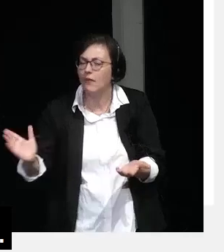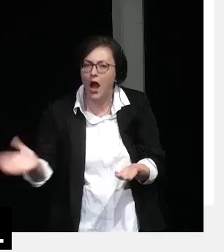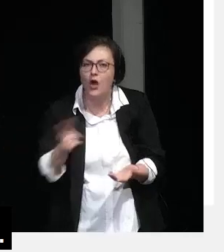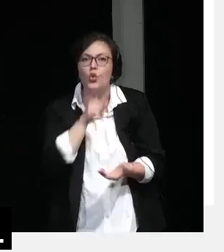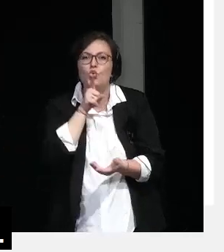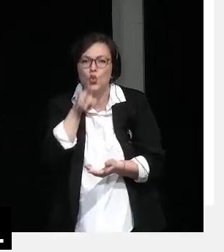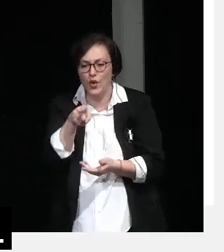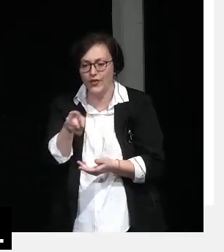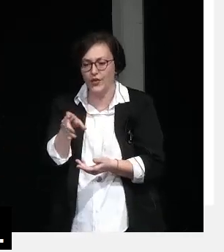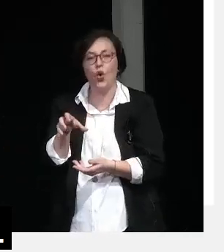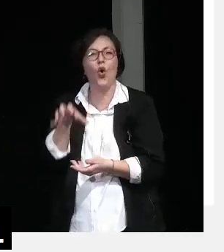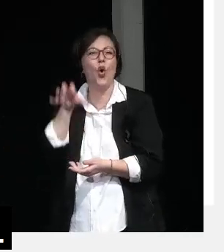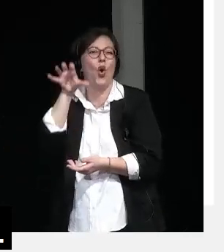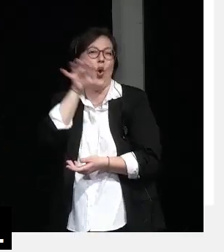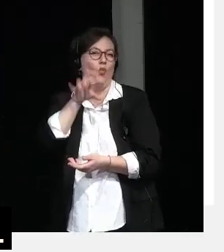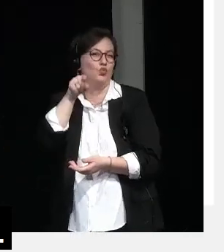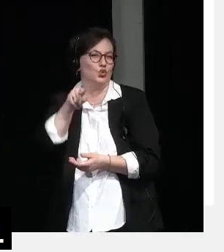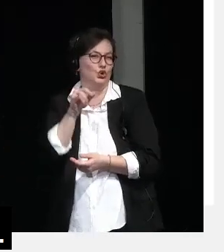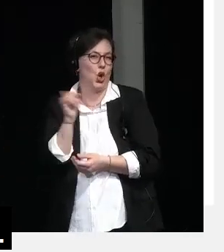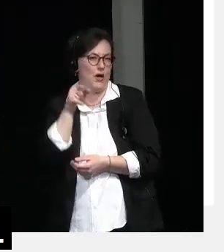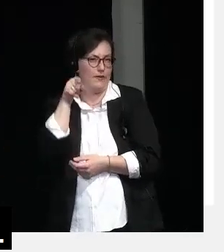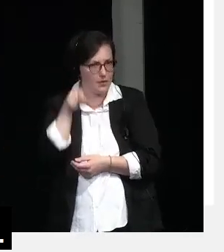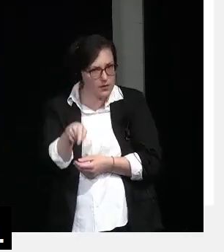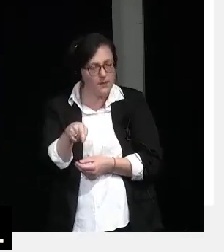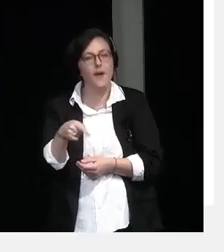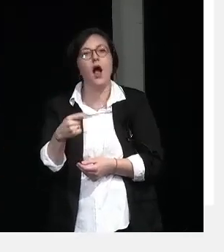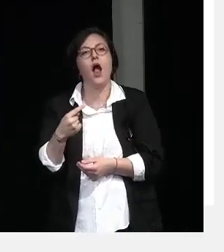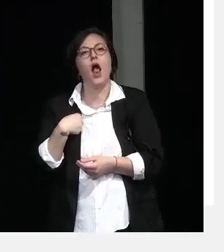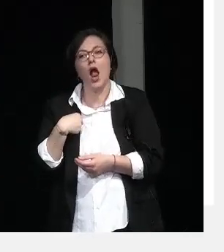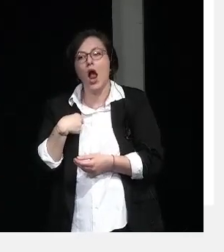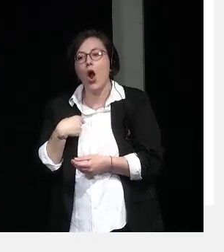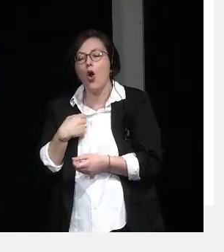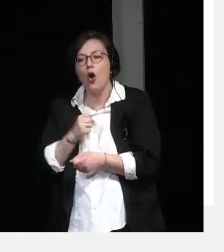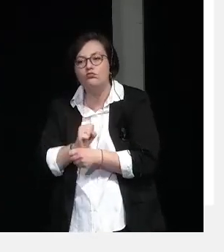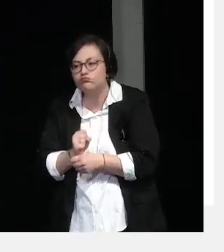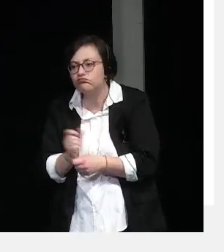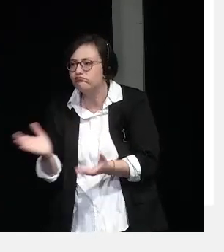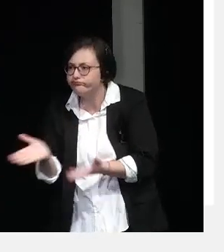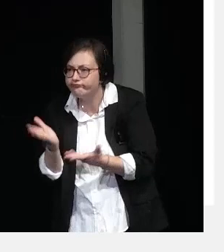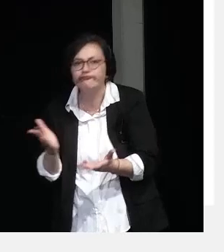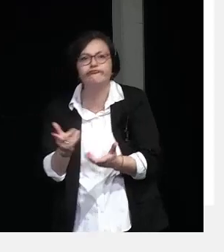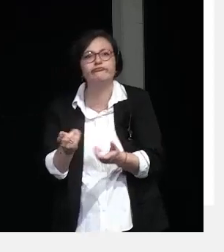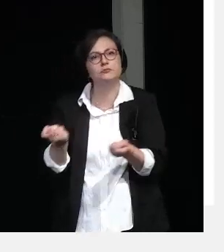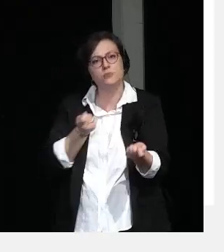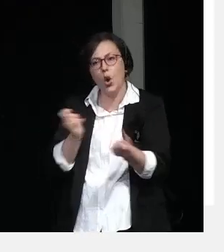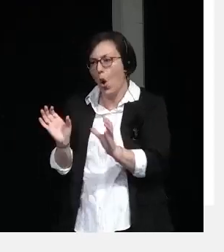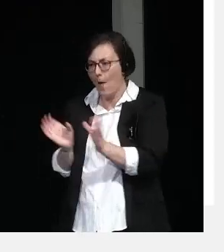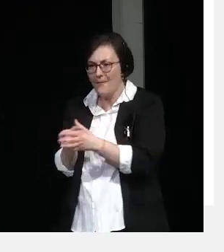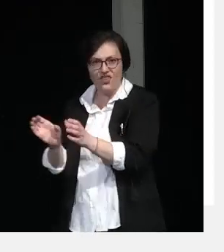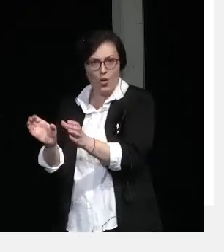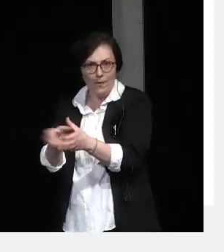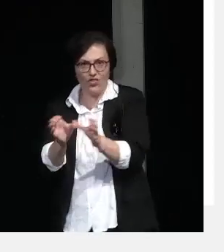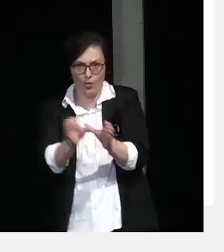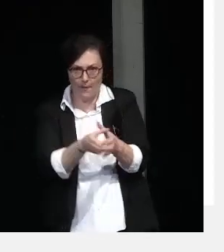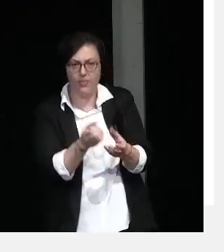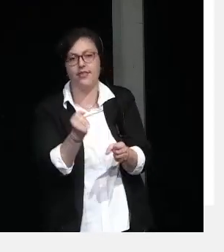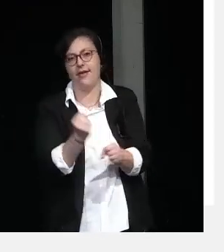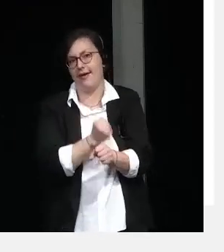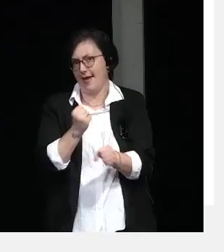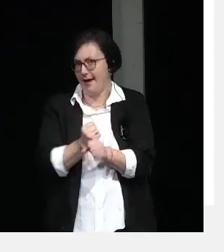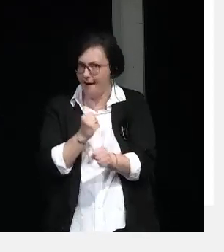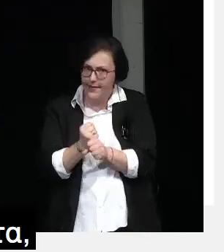so we formed our own internal task force. We met for about 6 months, and we